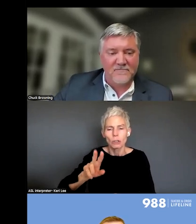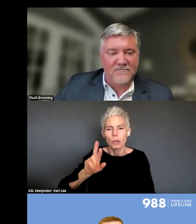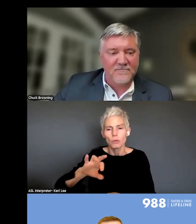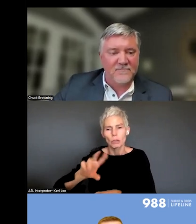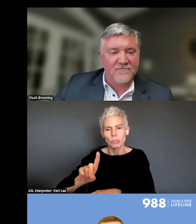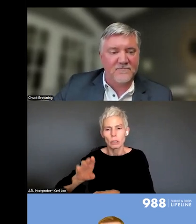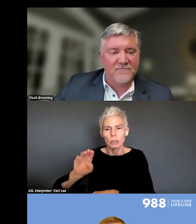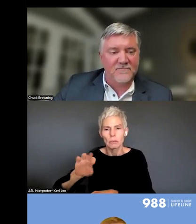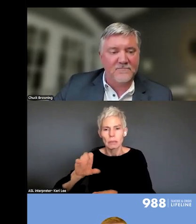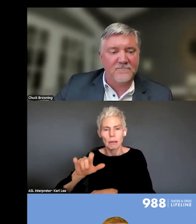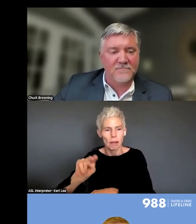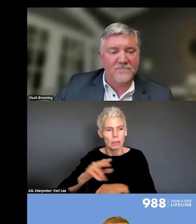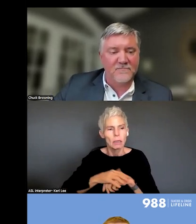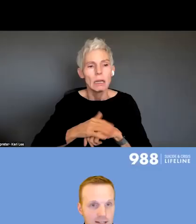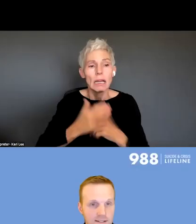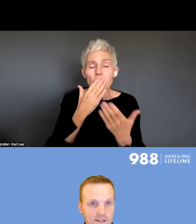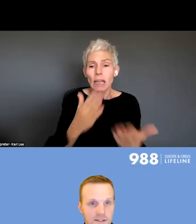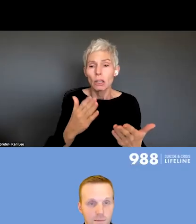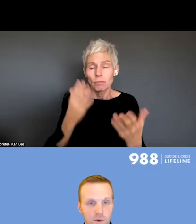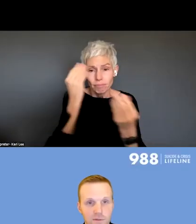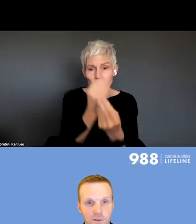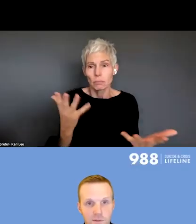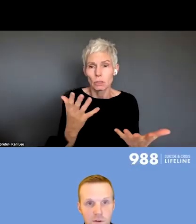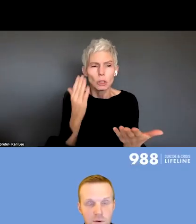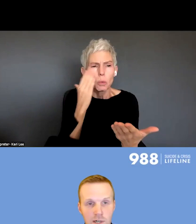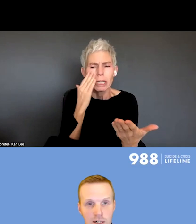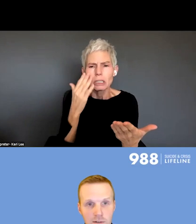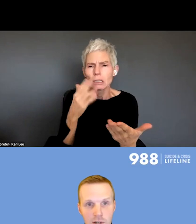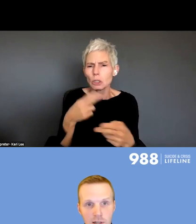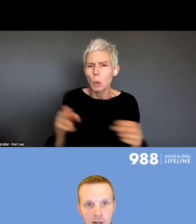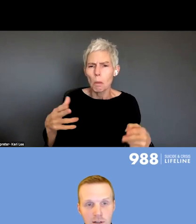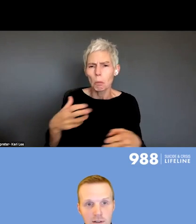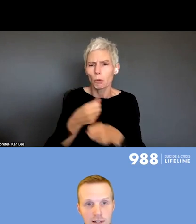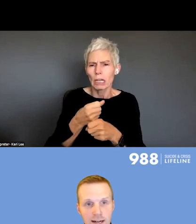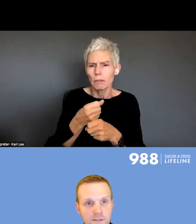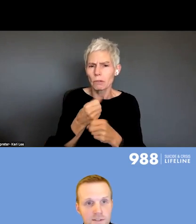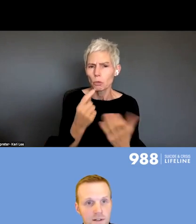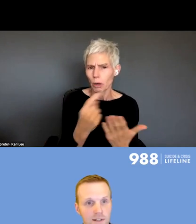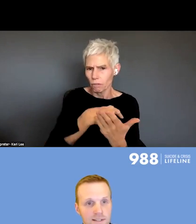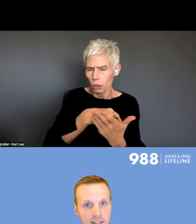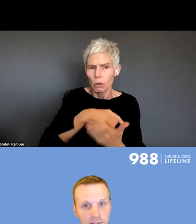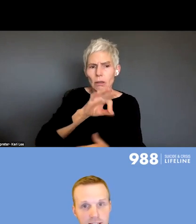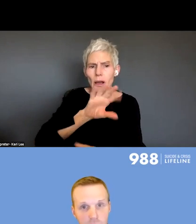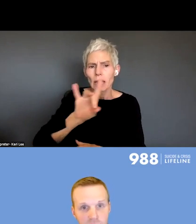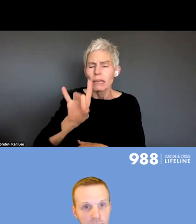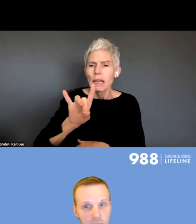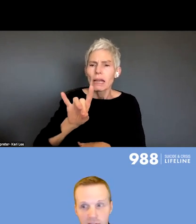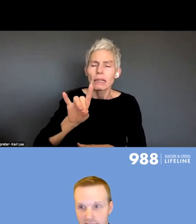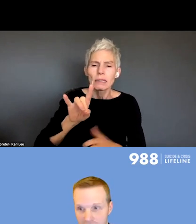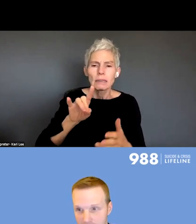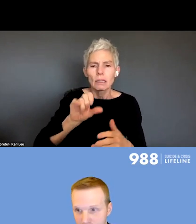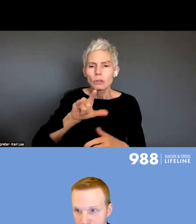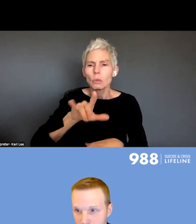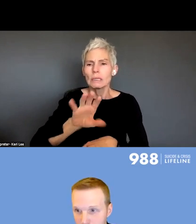again, Dr. Chuck. So everyone, just so you're aware, this is just a brief review of the 90-day suicide and crisis lifeline network's imminent